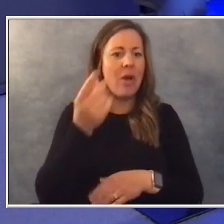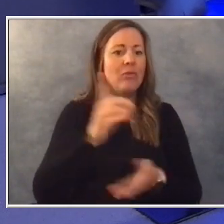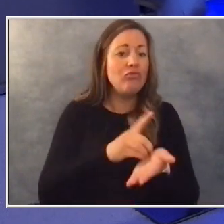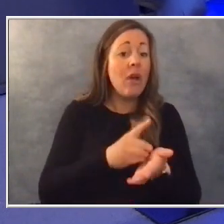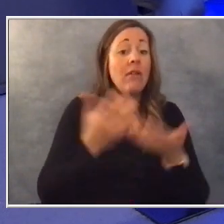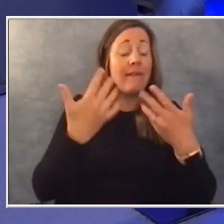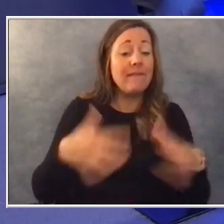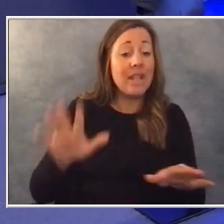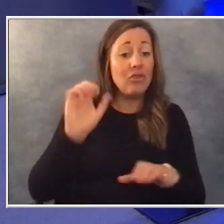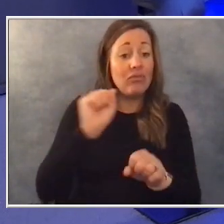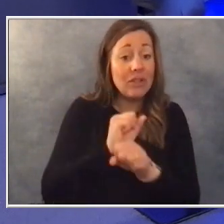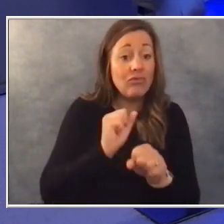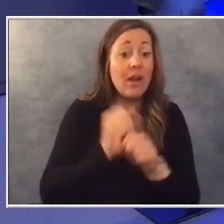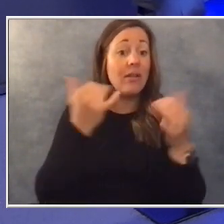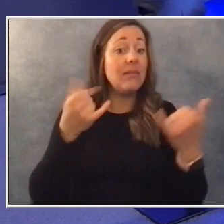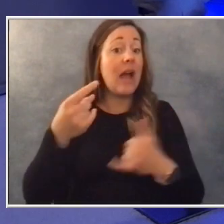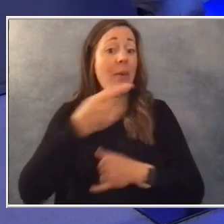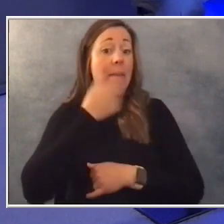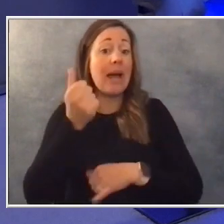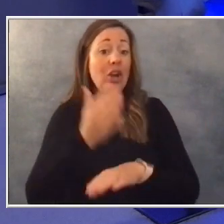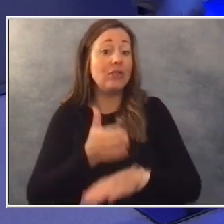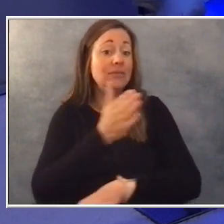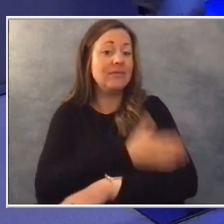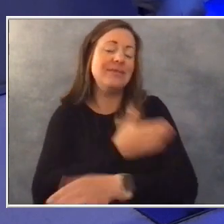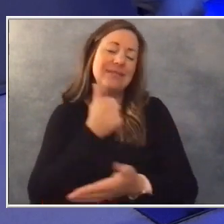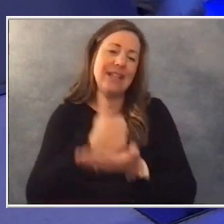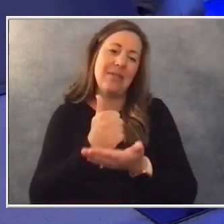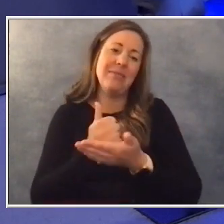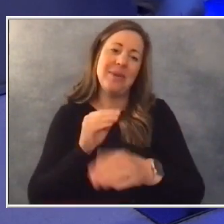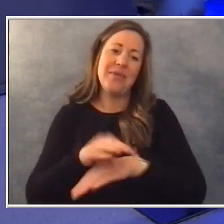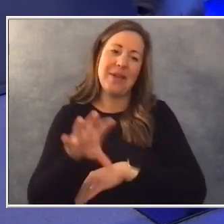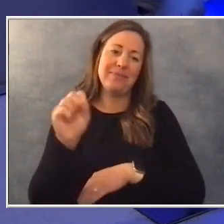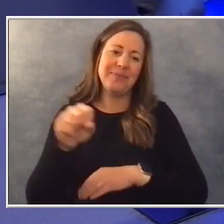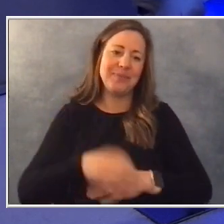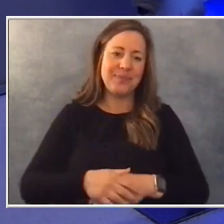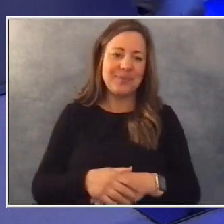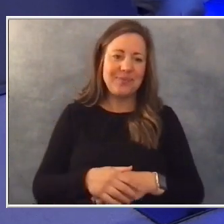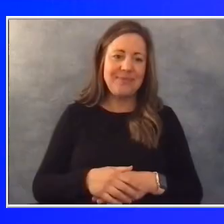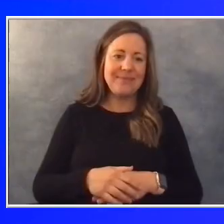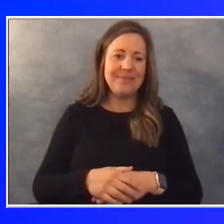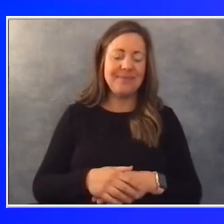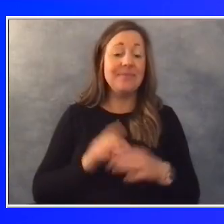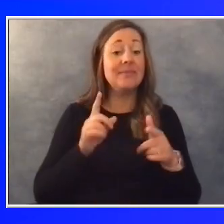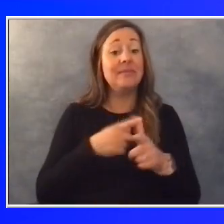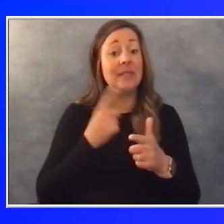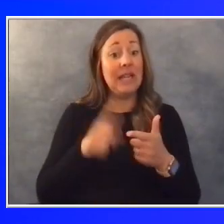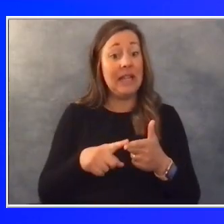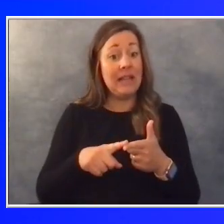you're better. You're just all better. Yeah. And then immediately,